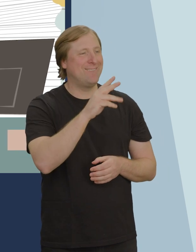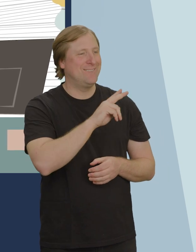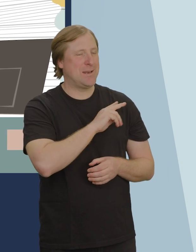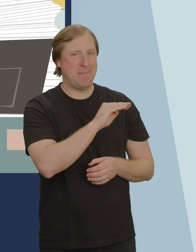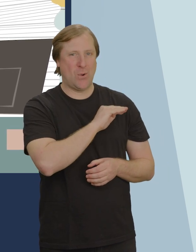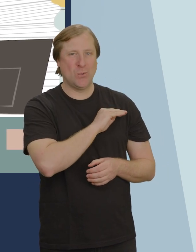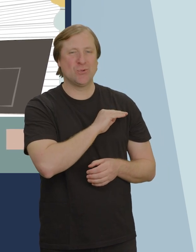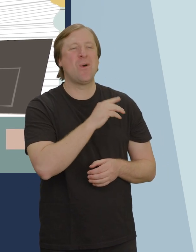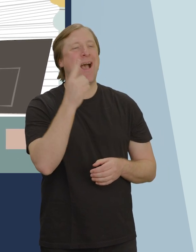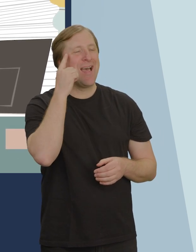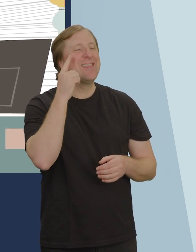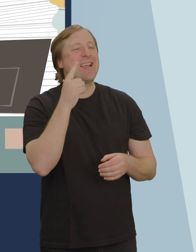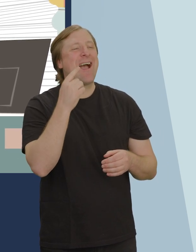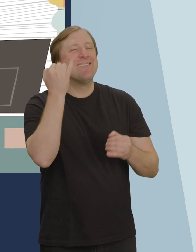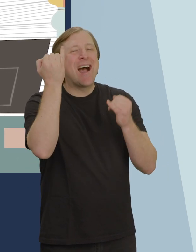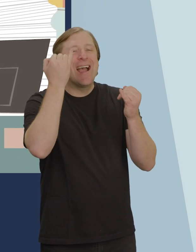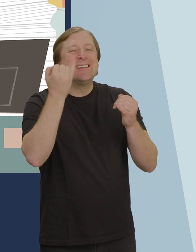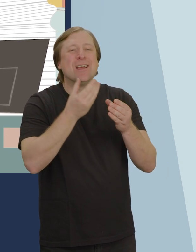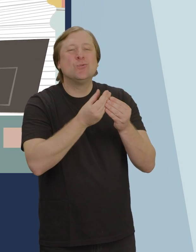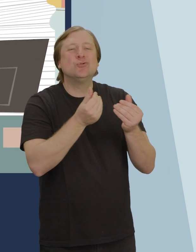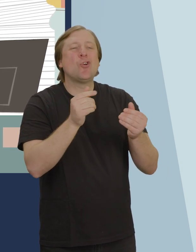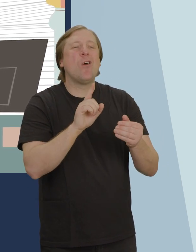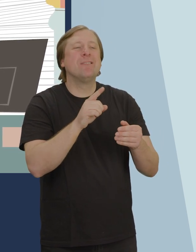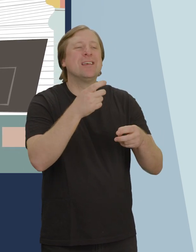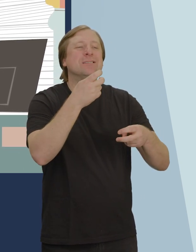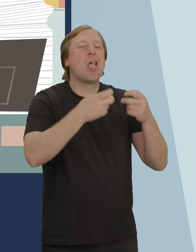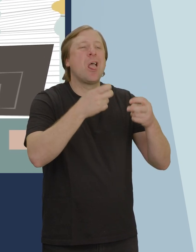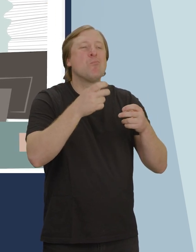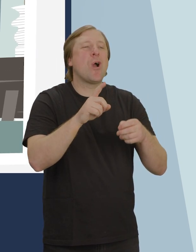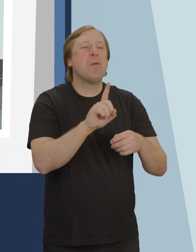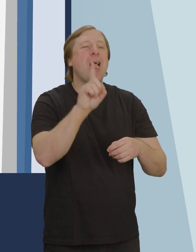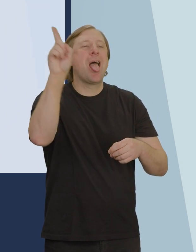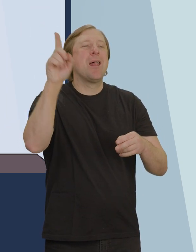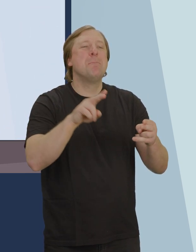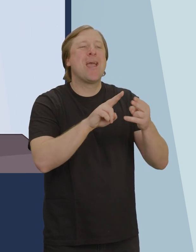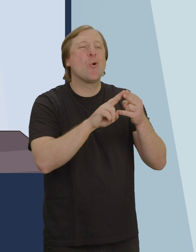Isabel, Vinny, I think I might have a solution to our Paris problem.